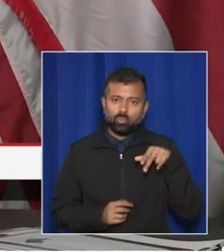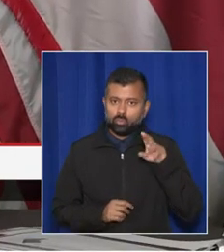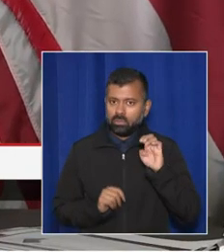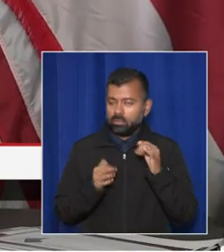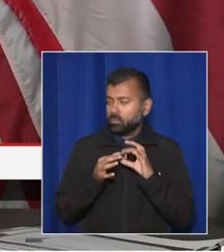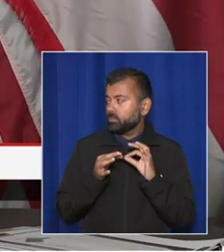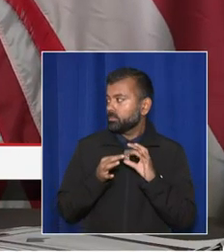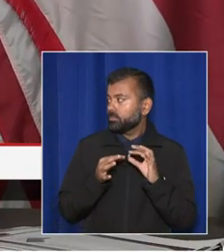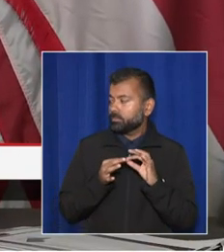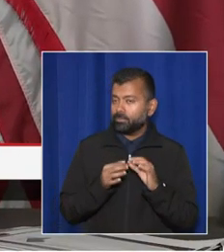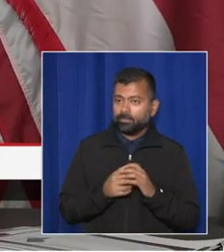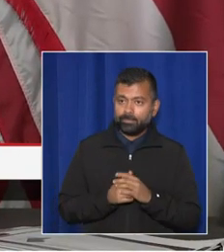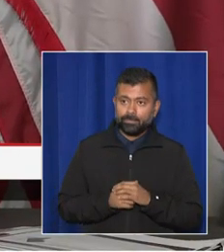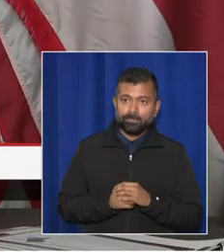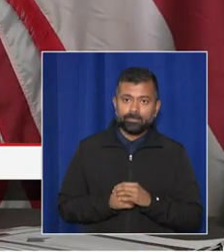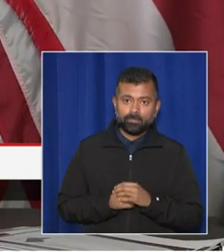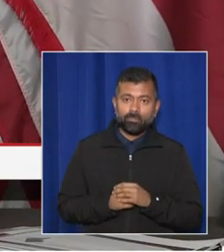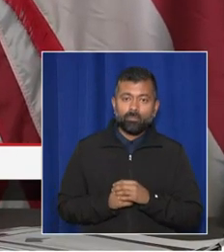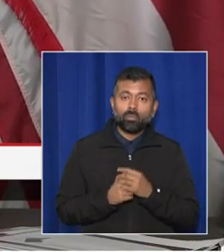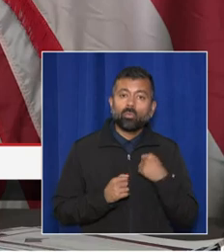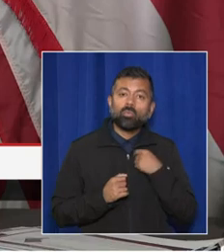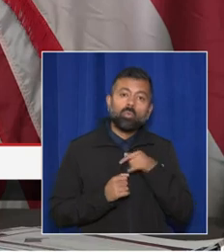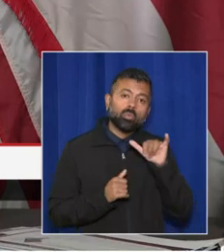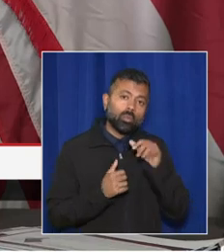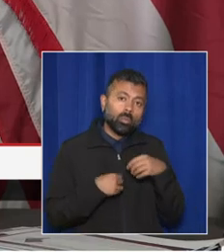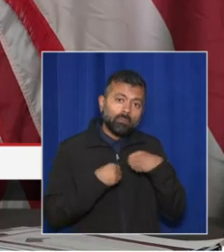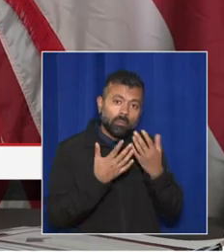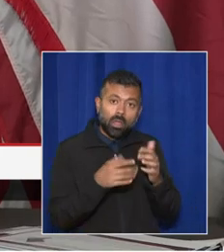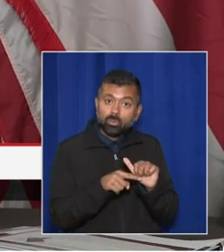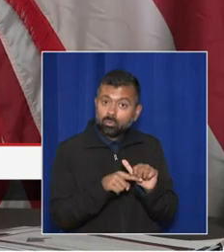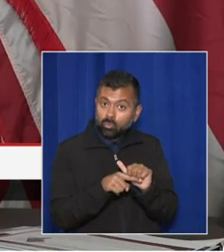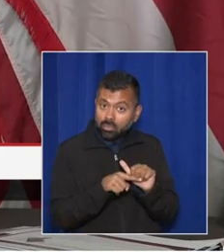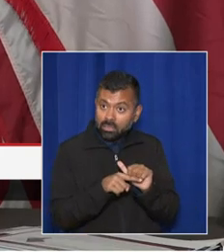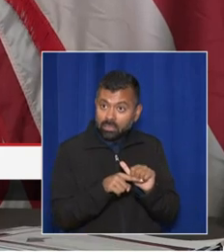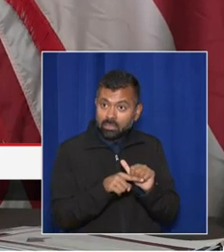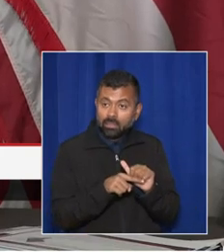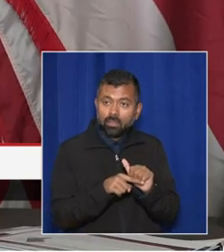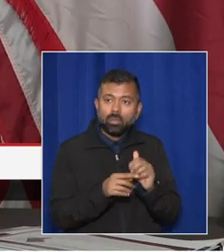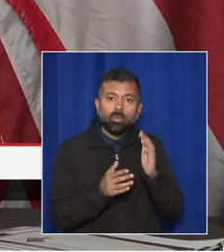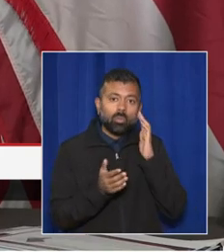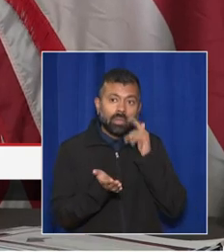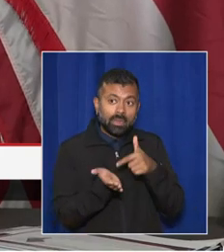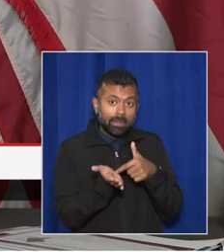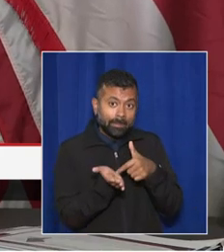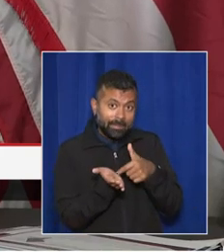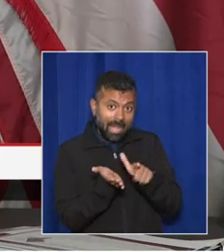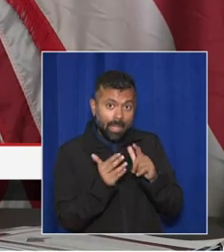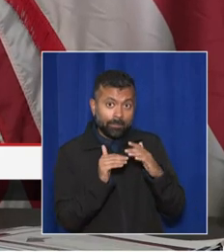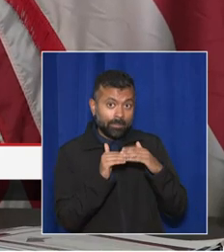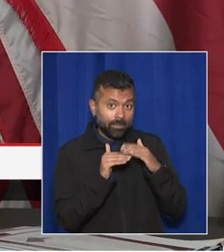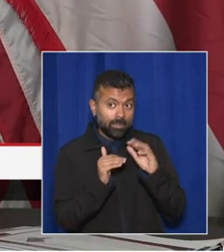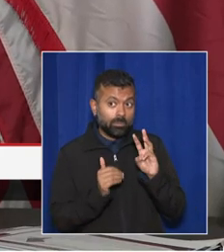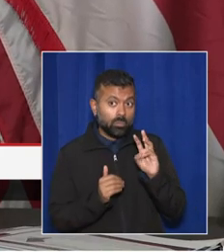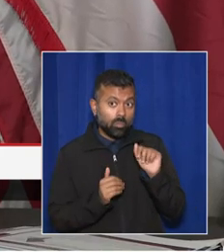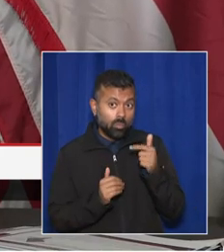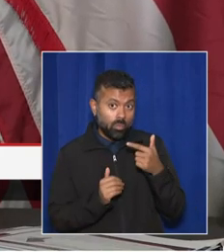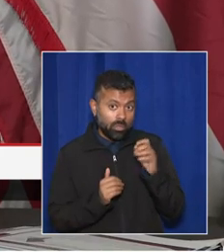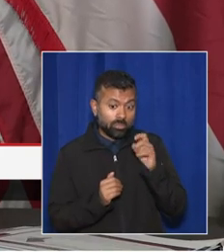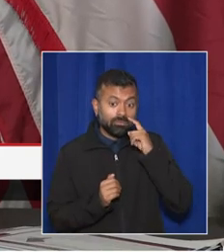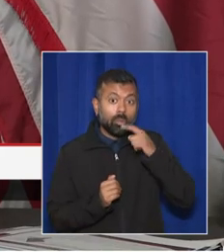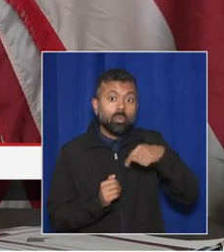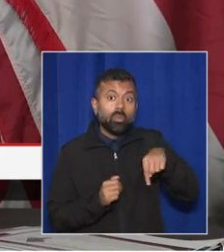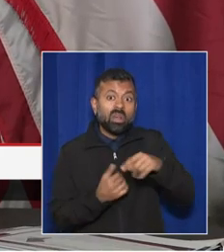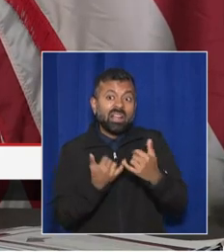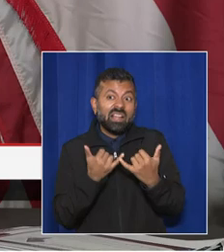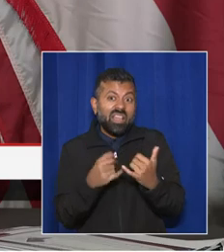training. We pay minimum wage. We're currently enrolling for classes right now, and we offer a plethora of training opportunities